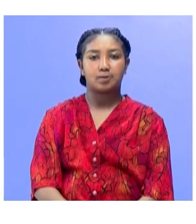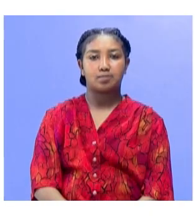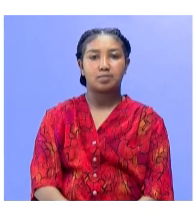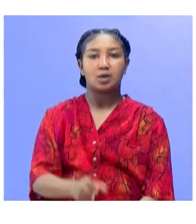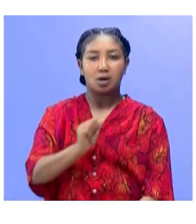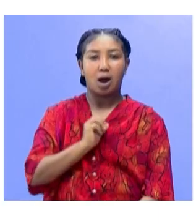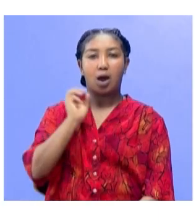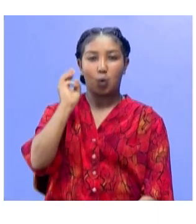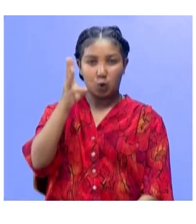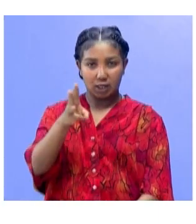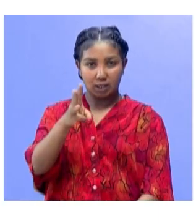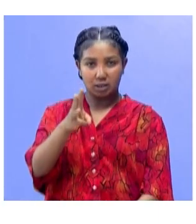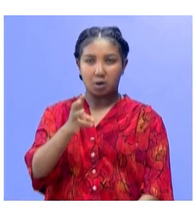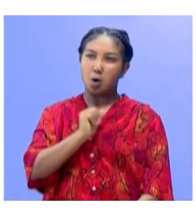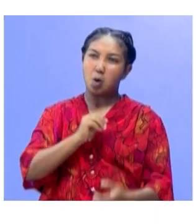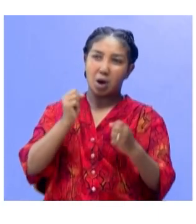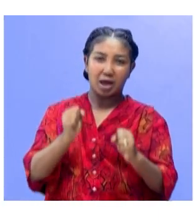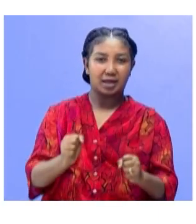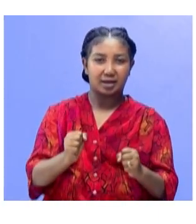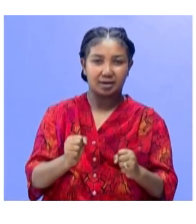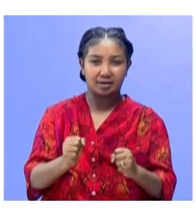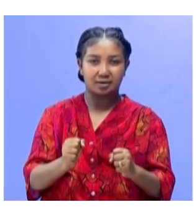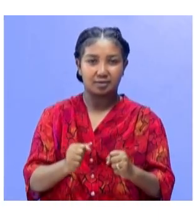I will, or I can